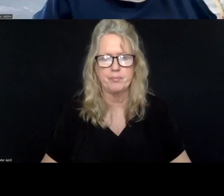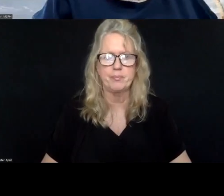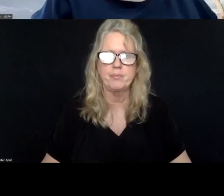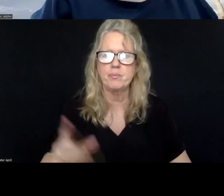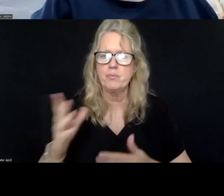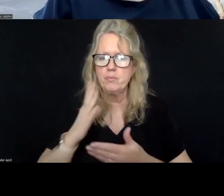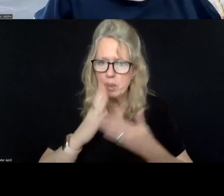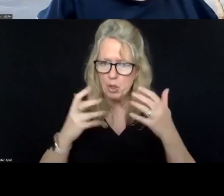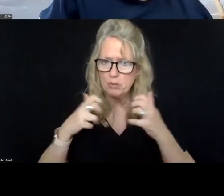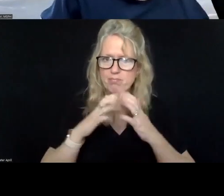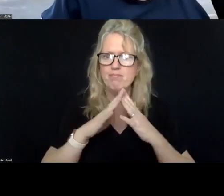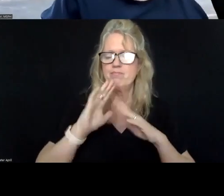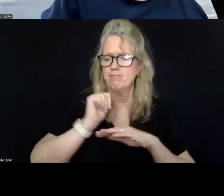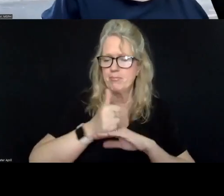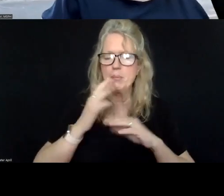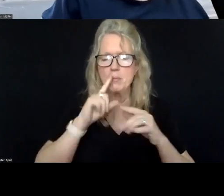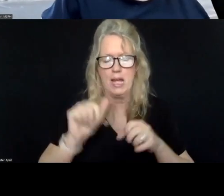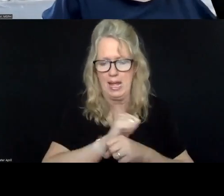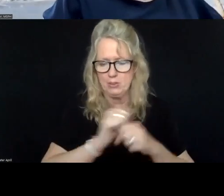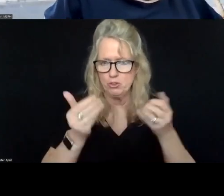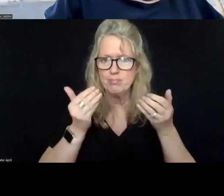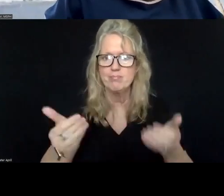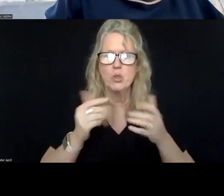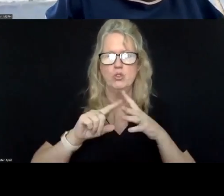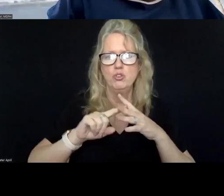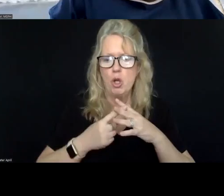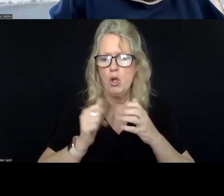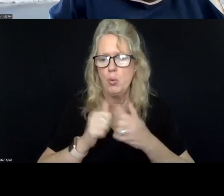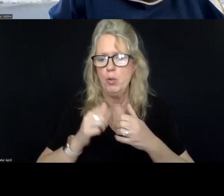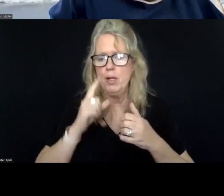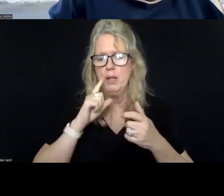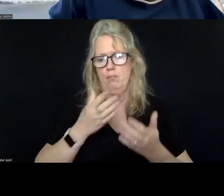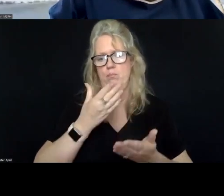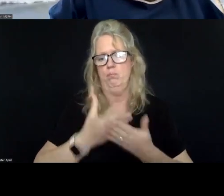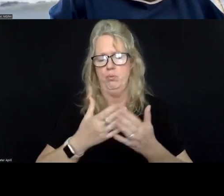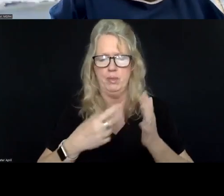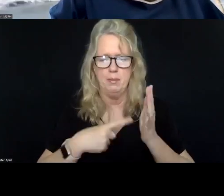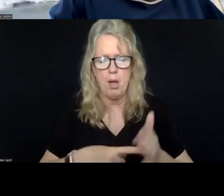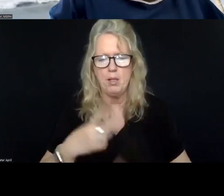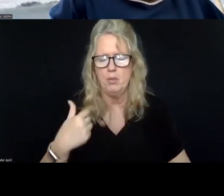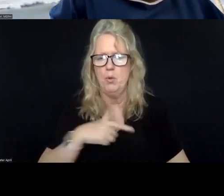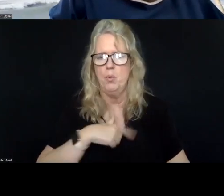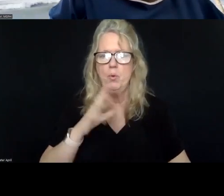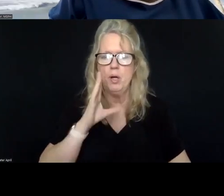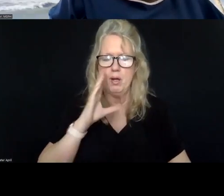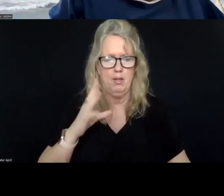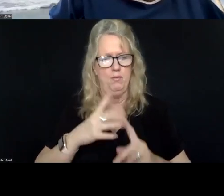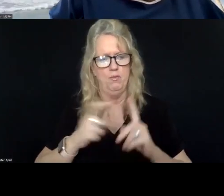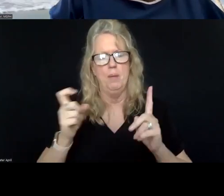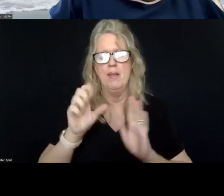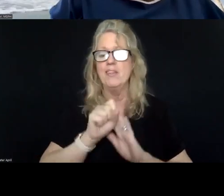components in place to actually get started with the proven model that we're modeling from the state